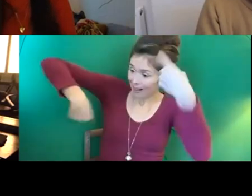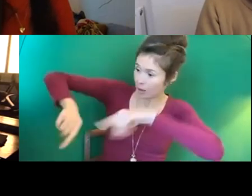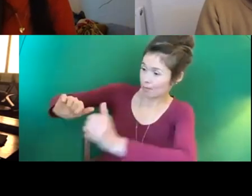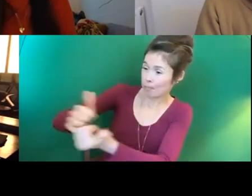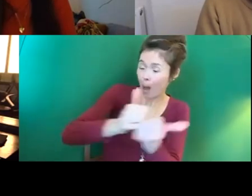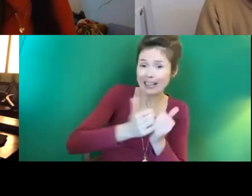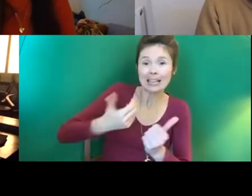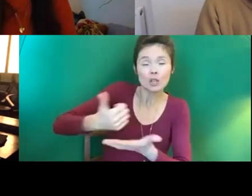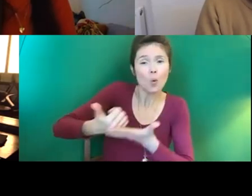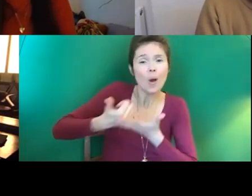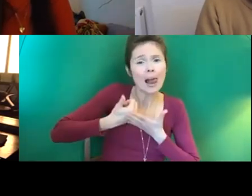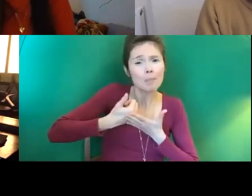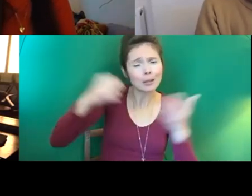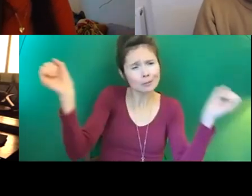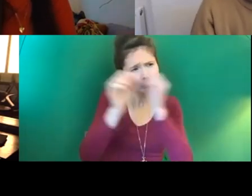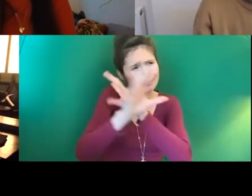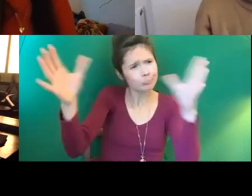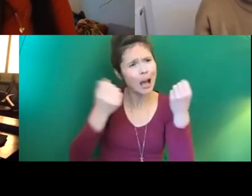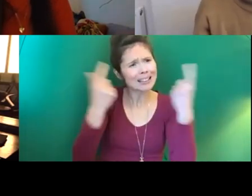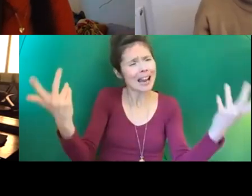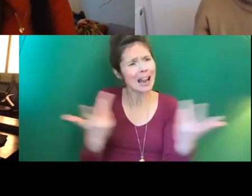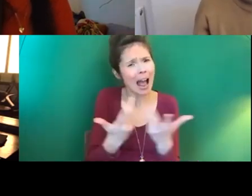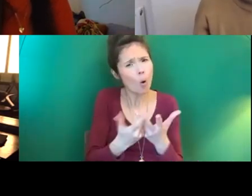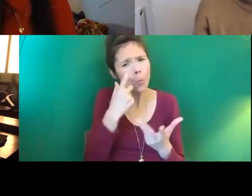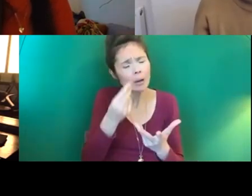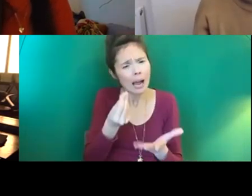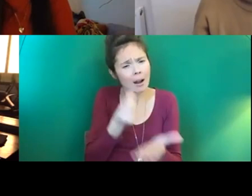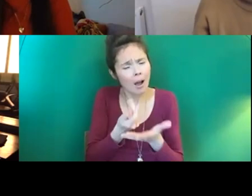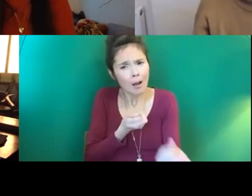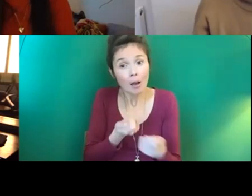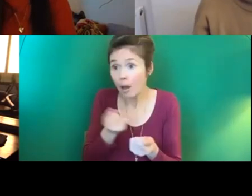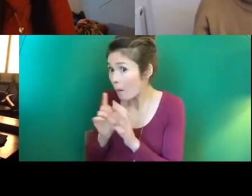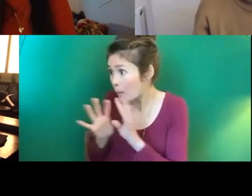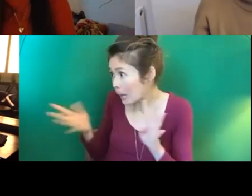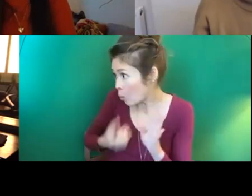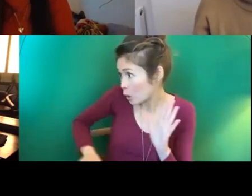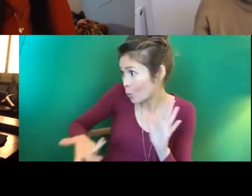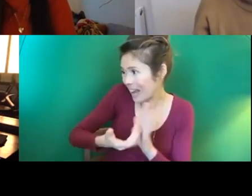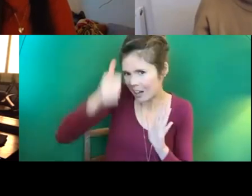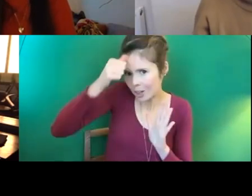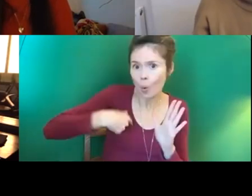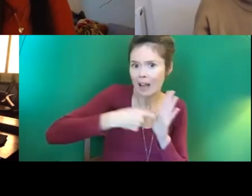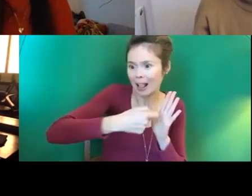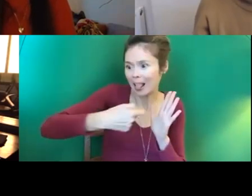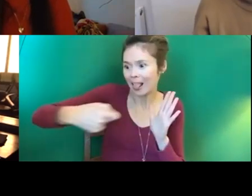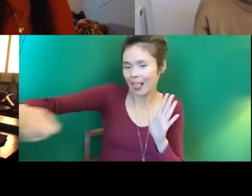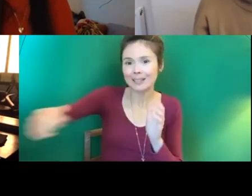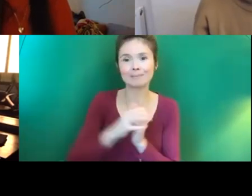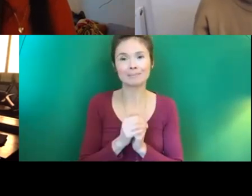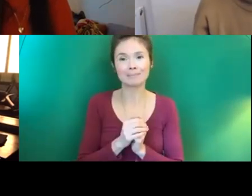little bit. I don't know if any of the panel want to say anything on top of what I've just blubbed on about.